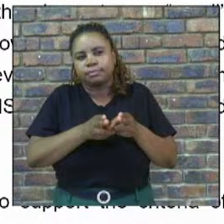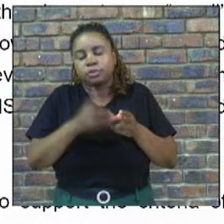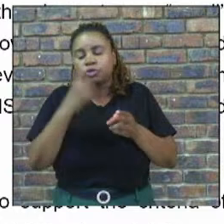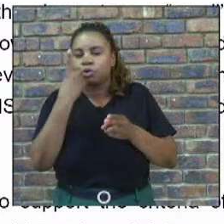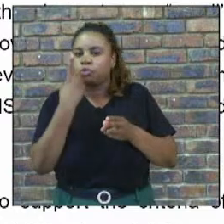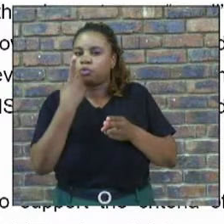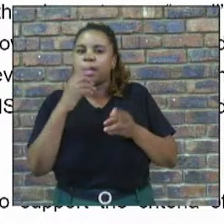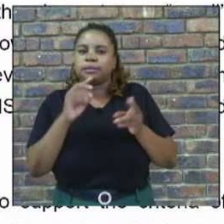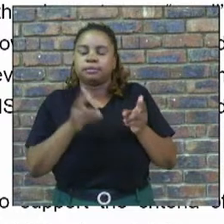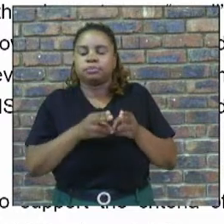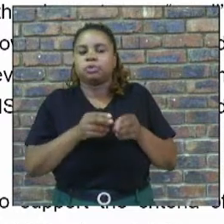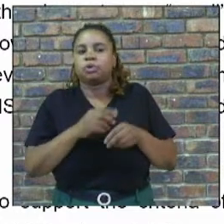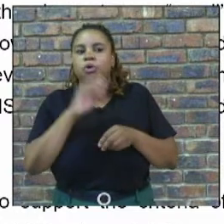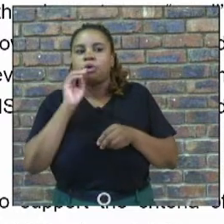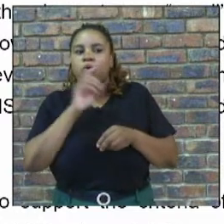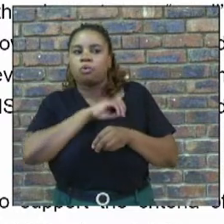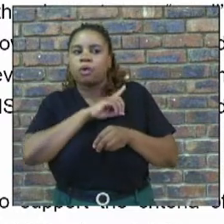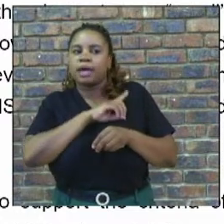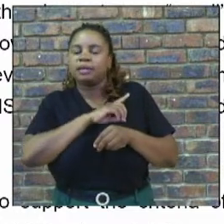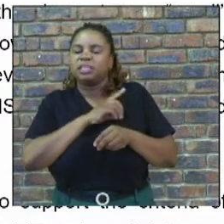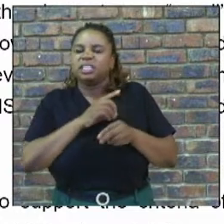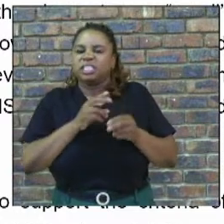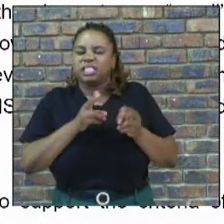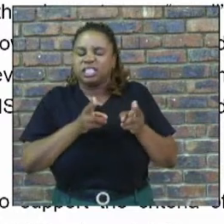not serve any purpose.